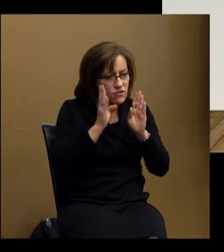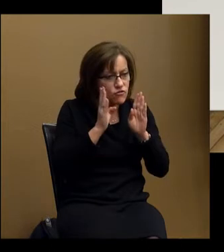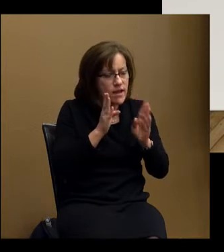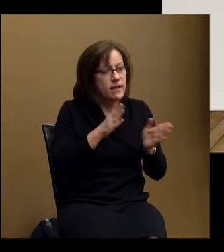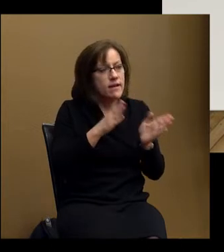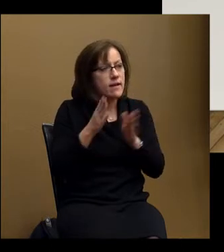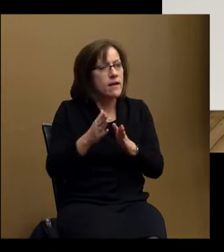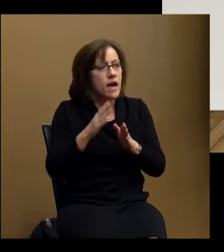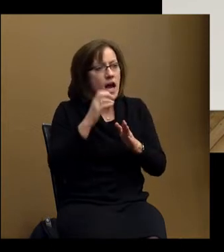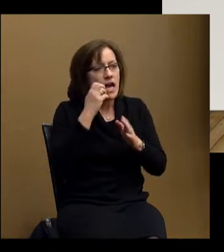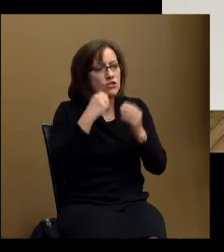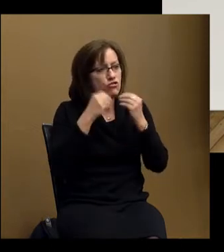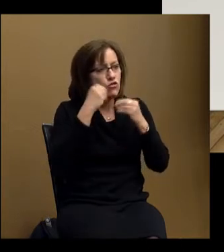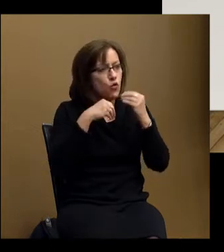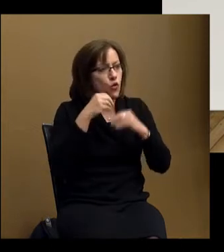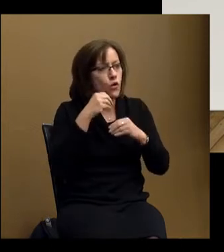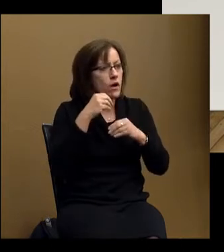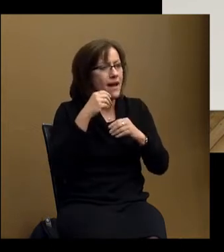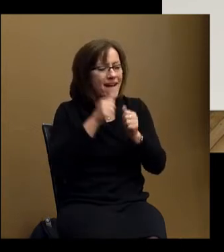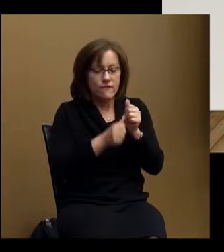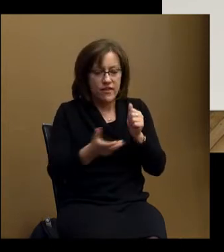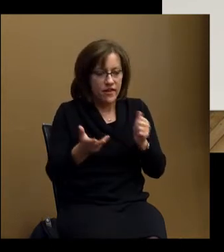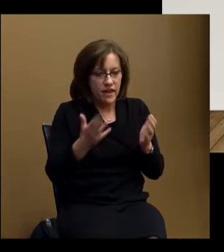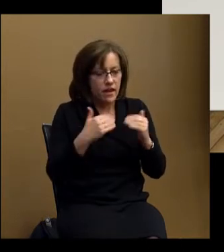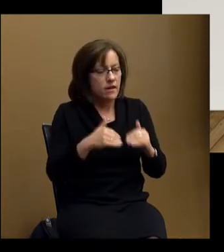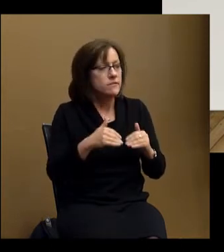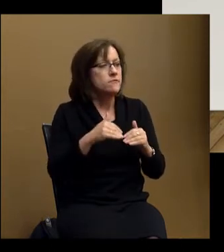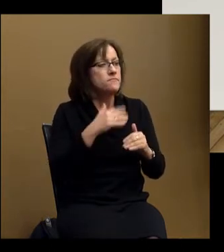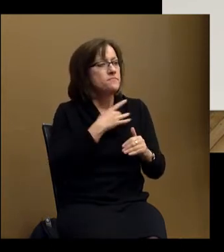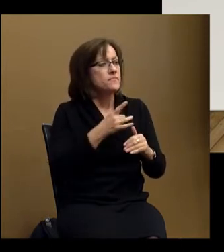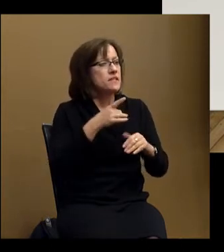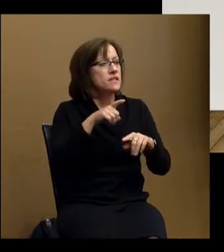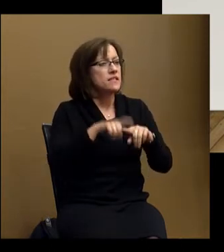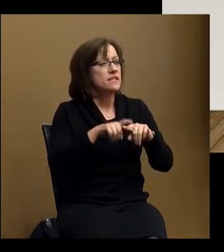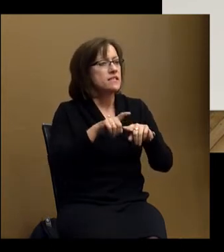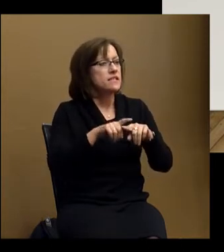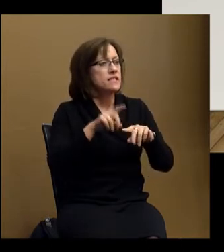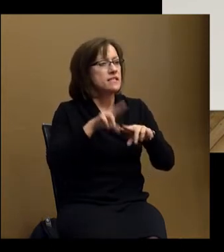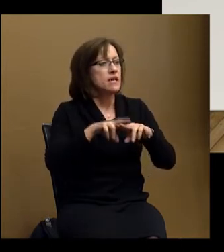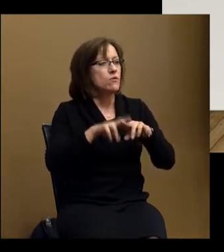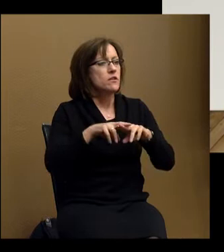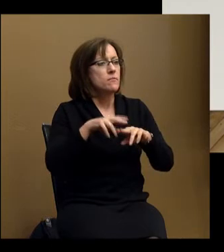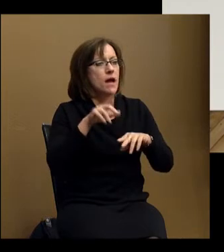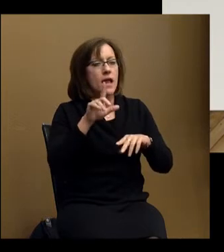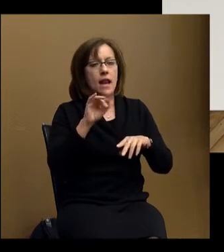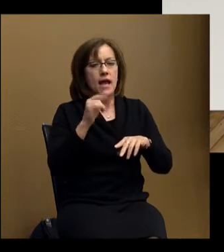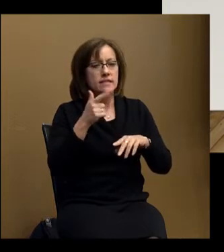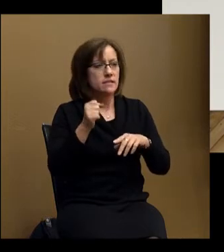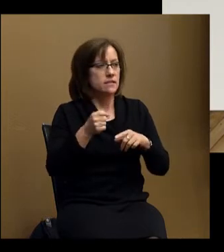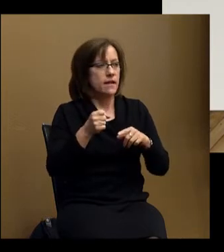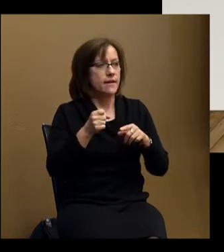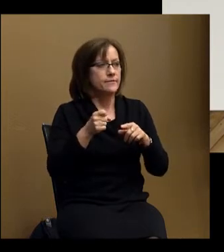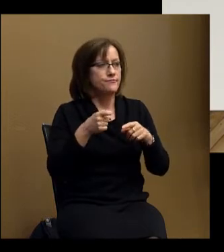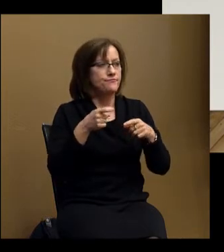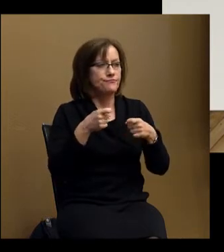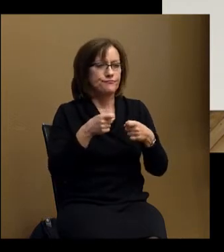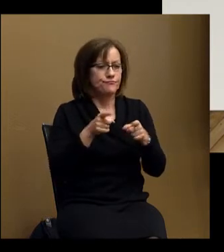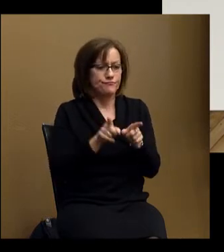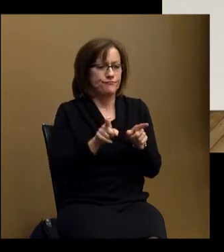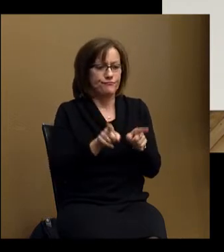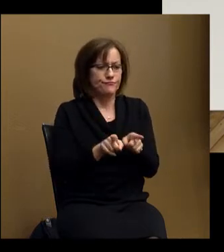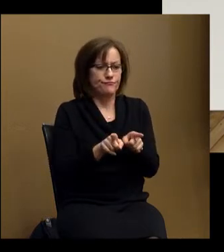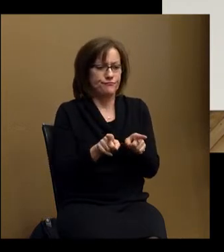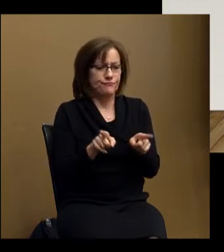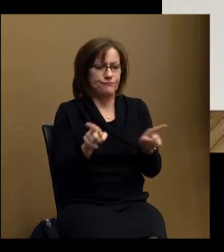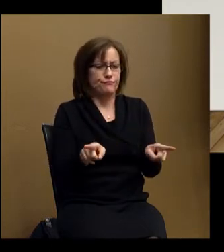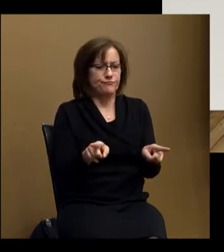everything. I like to sit with my legs in the V position. I hate being tickled or